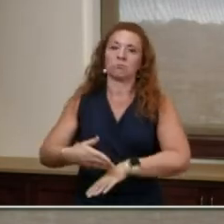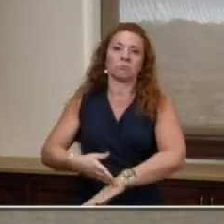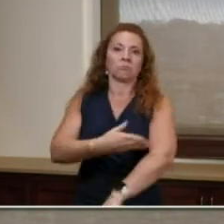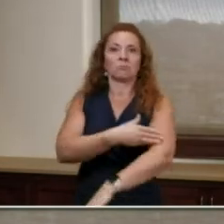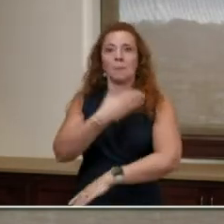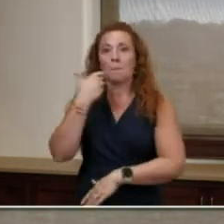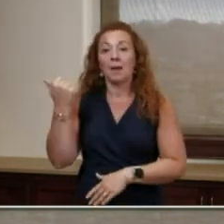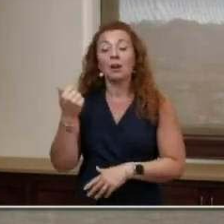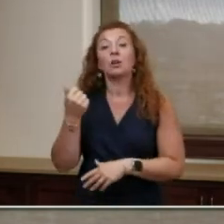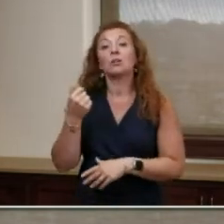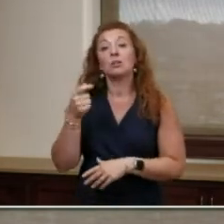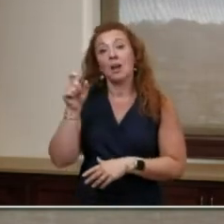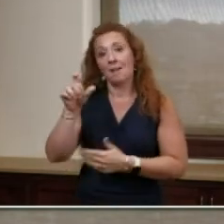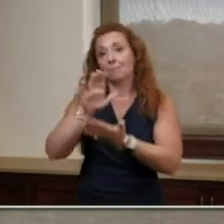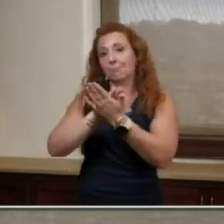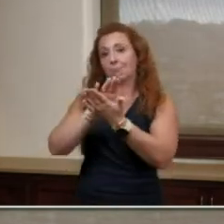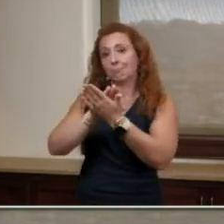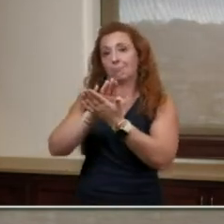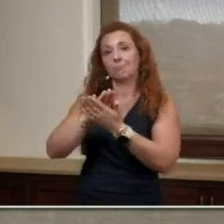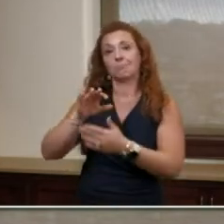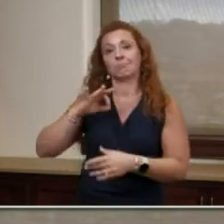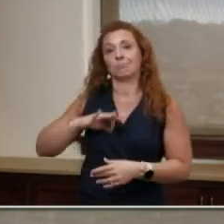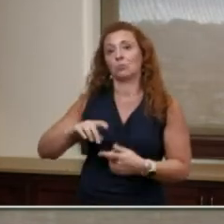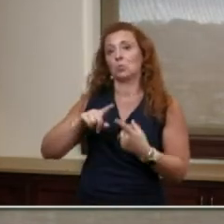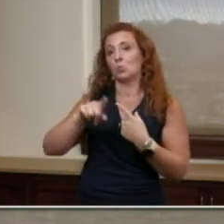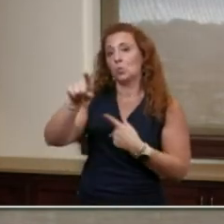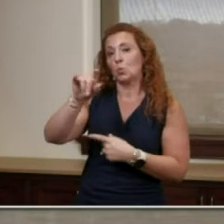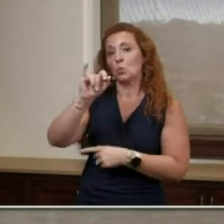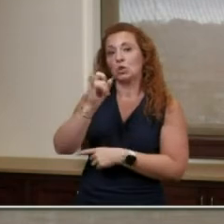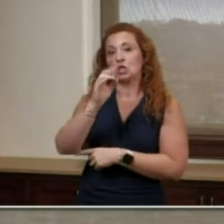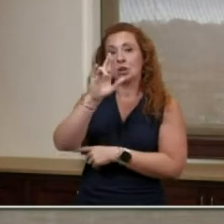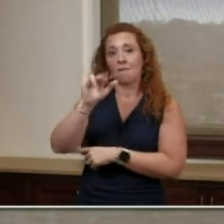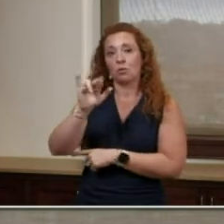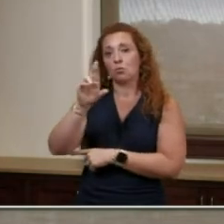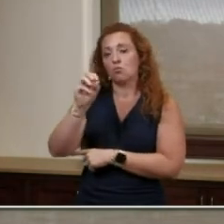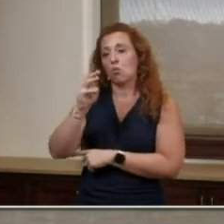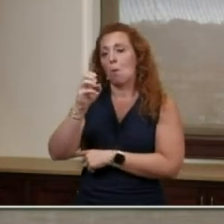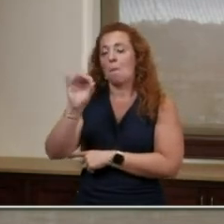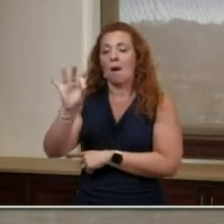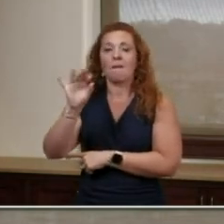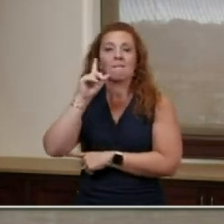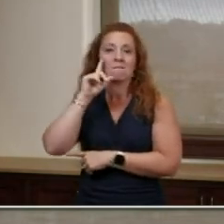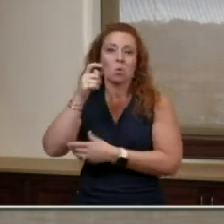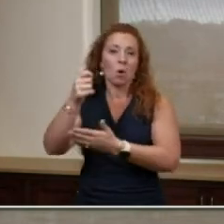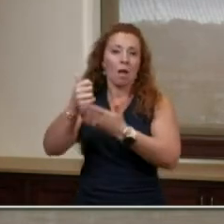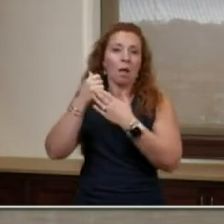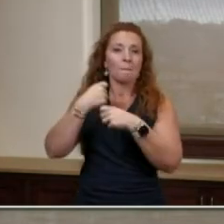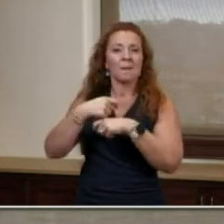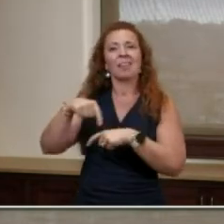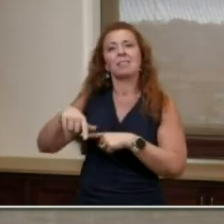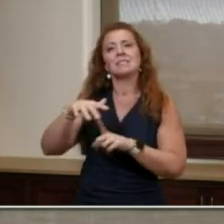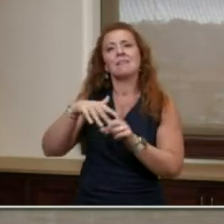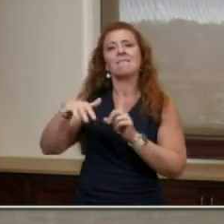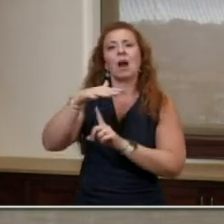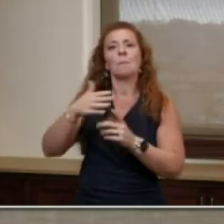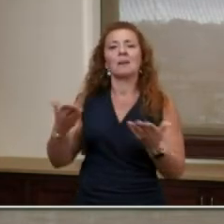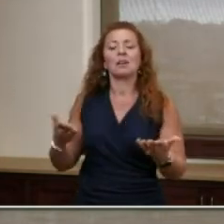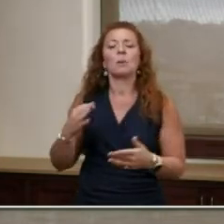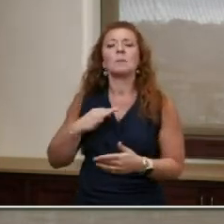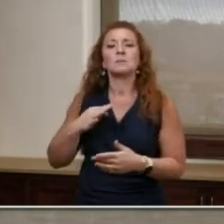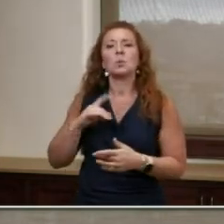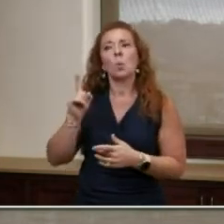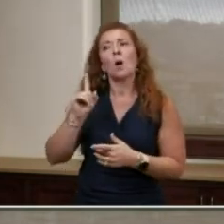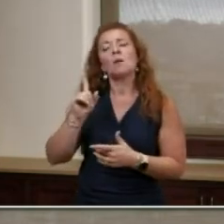Romoff deserves a lot of credit for being a big part of creating this ecosystem of folks that now